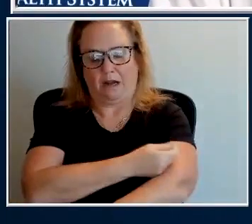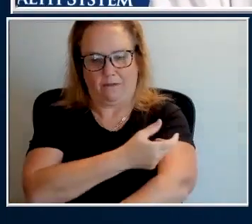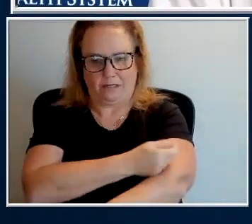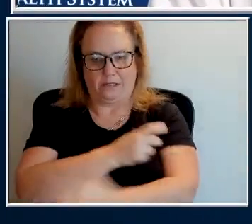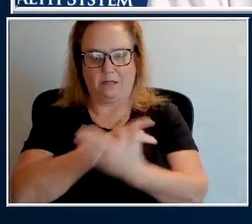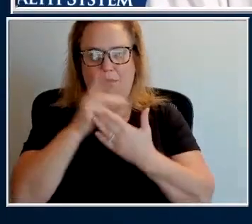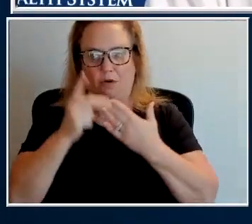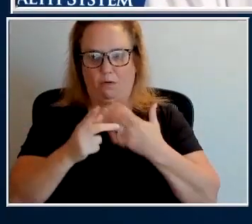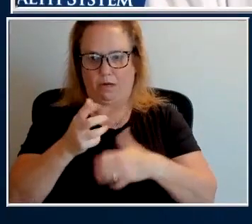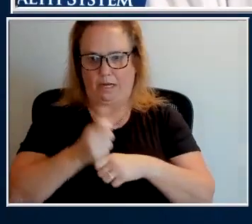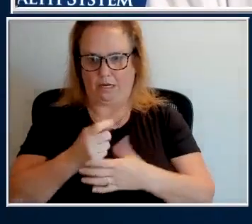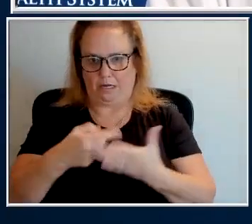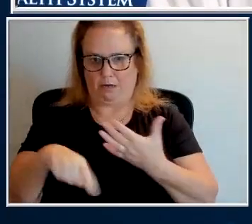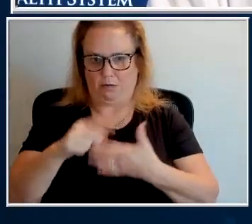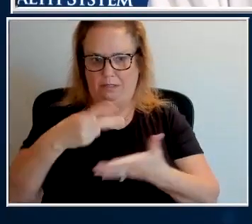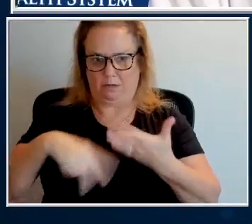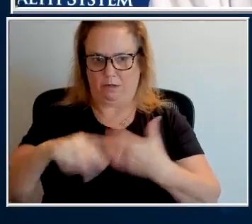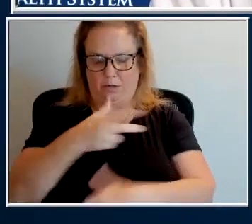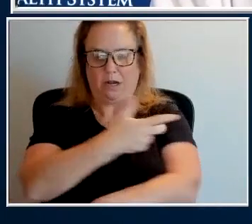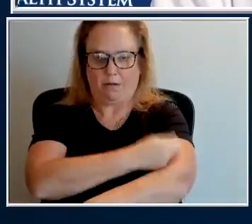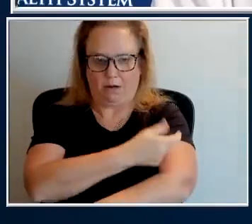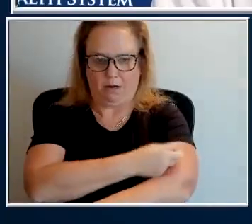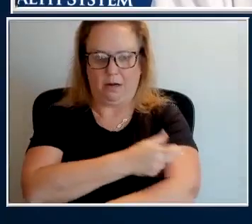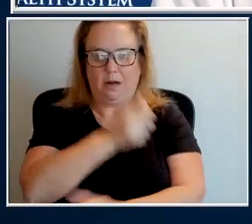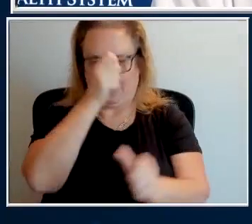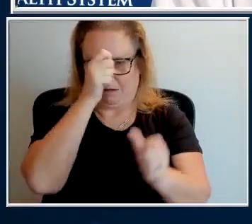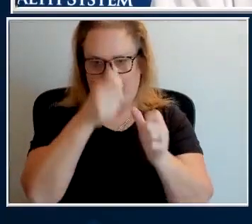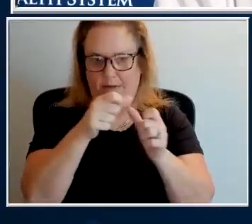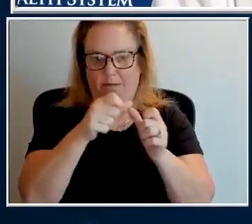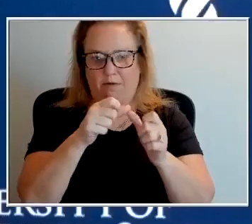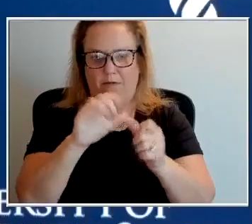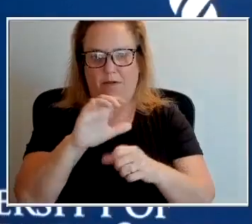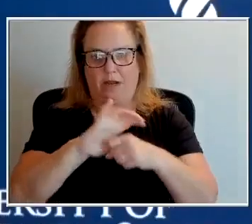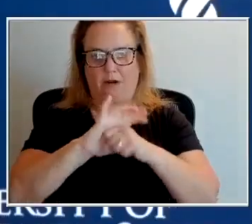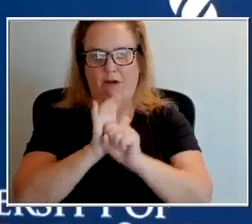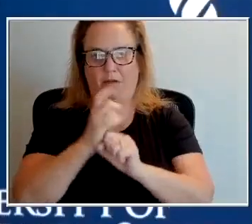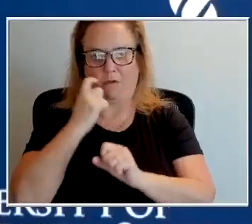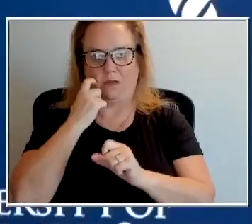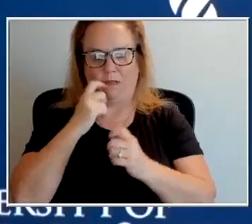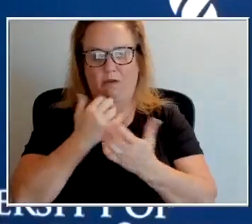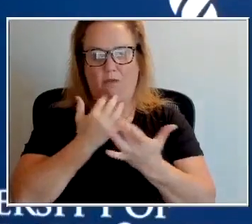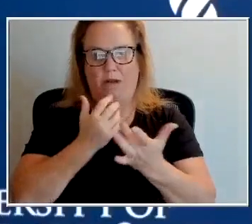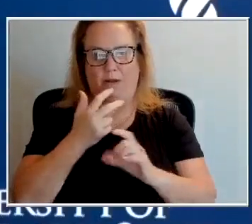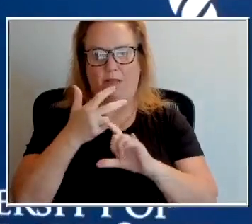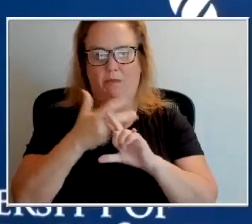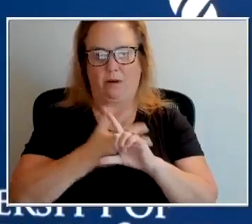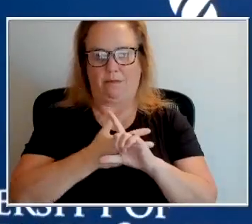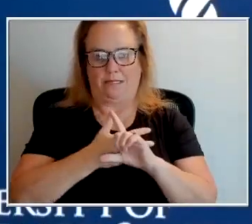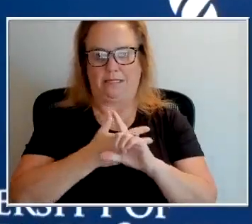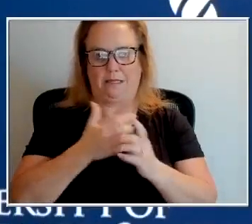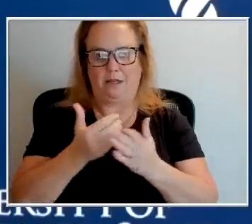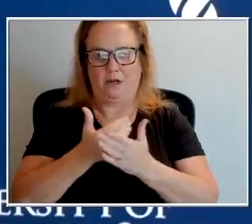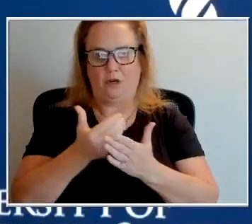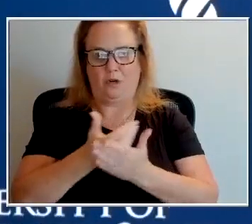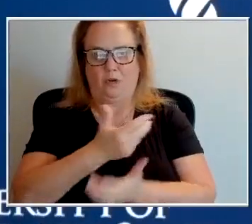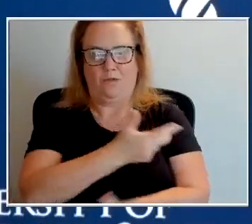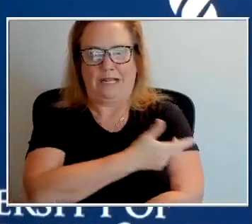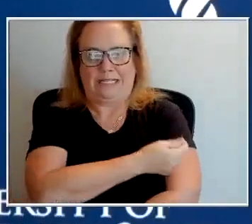soon. I think in a couple of weeks, I think. Absolutely. Remember, if you have had COVID recently, you can wait about 3 months before getting this new updated